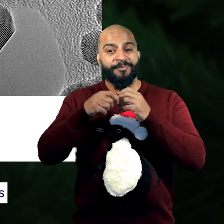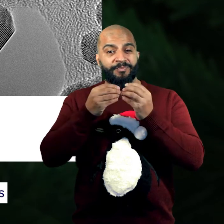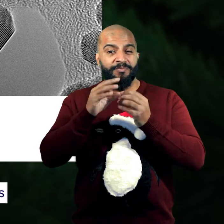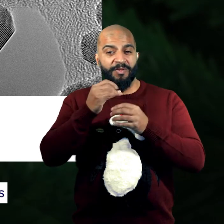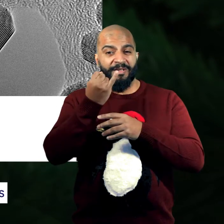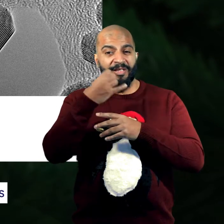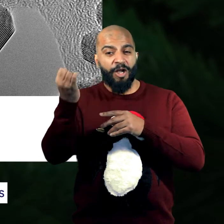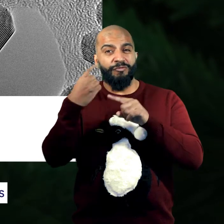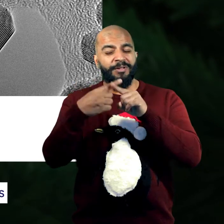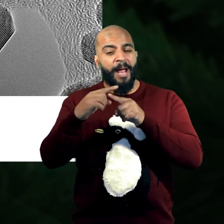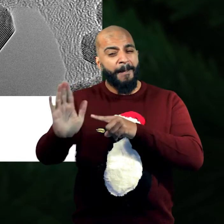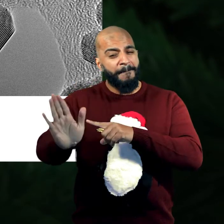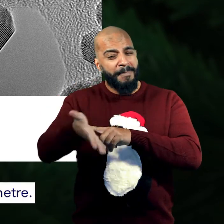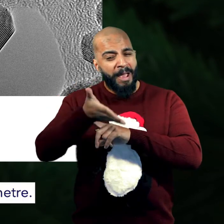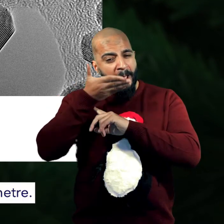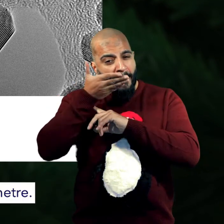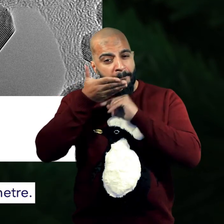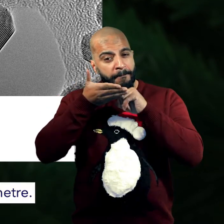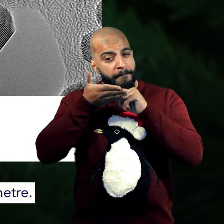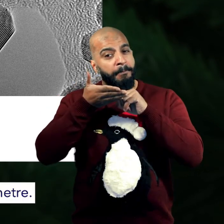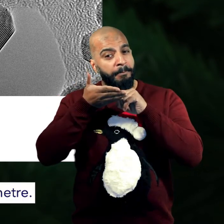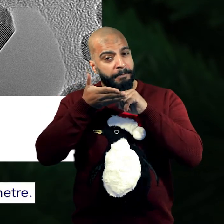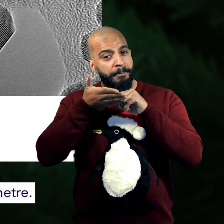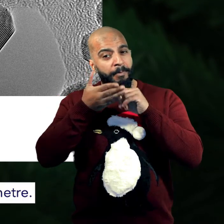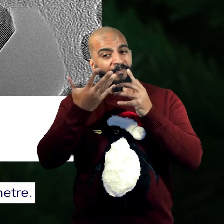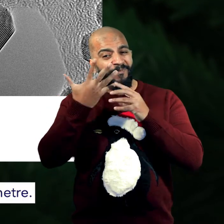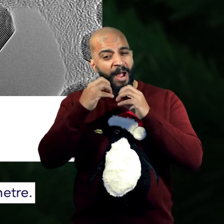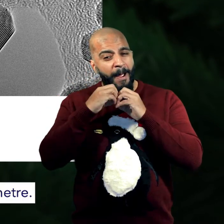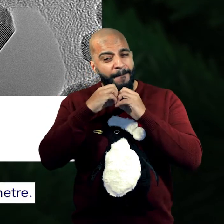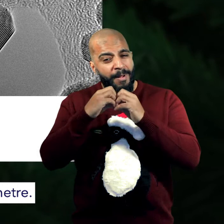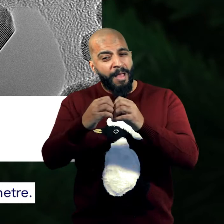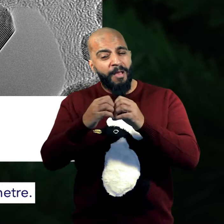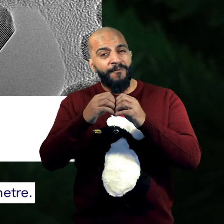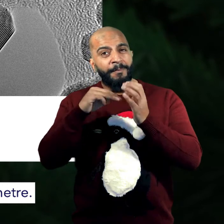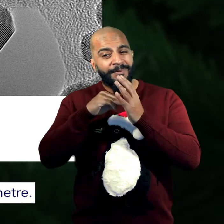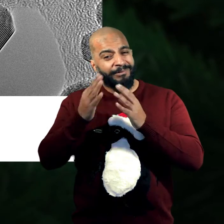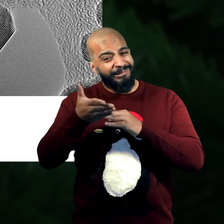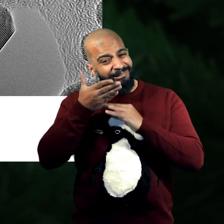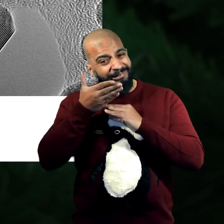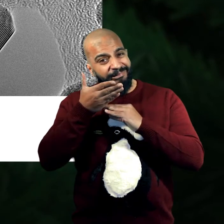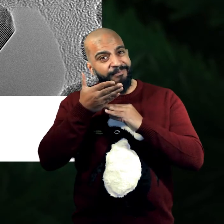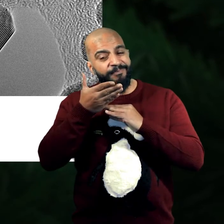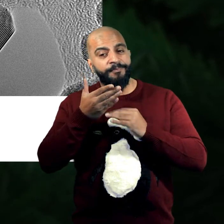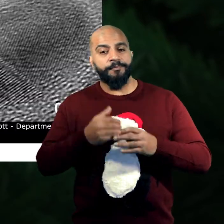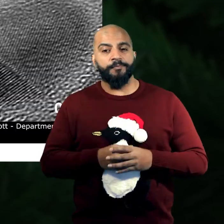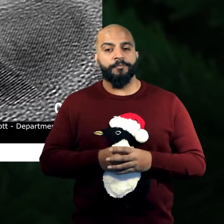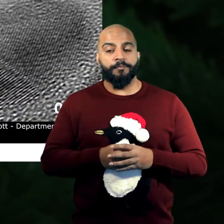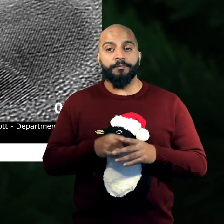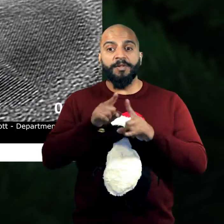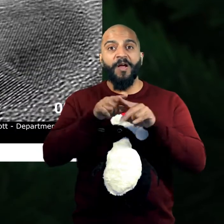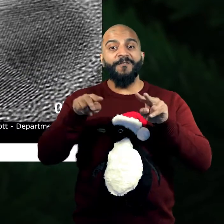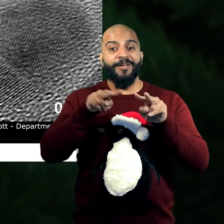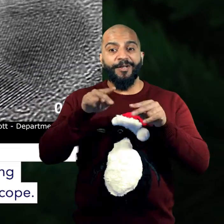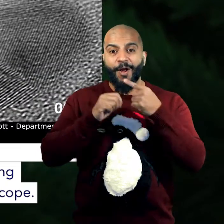is 600,000 times, and the scale bar represents 5 billionths of a meter. In this